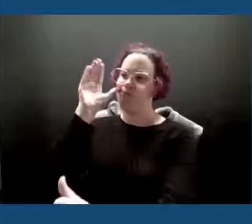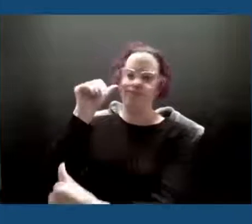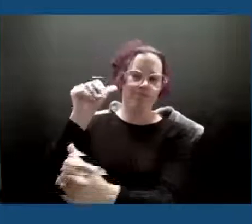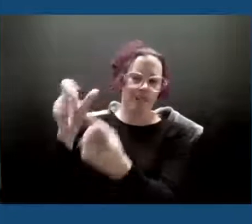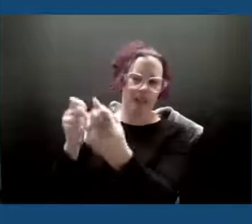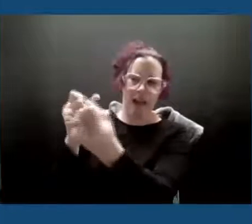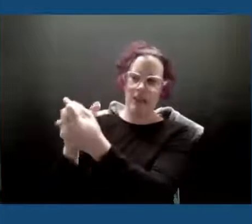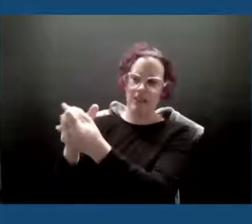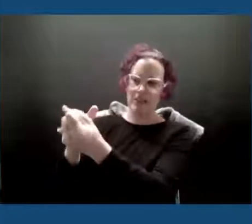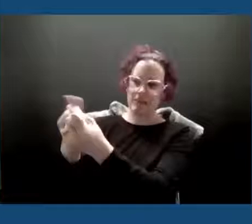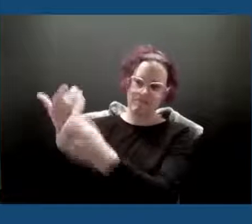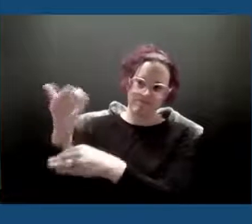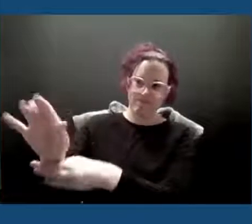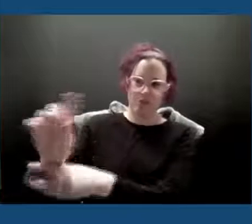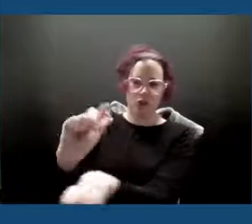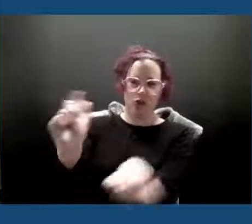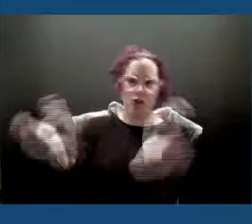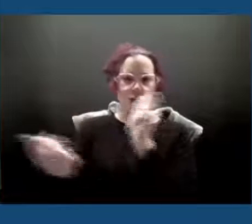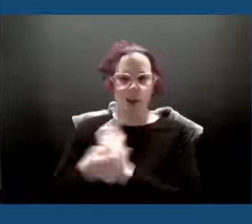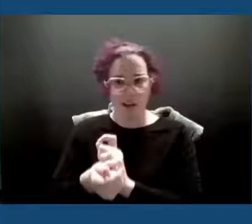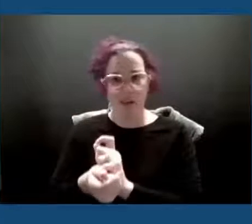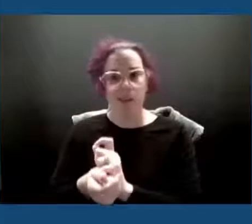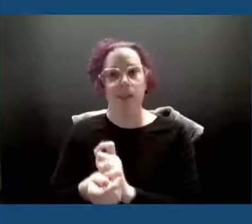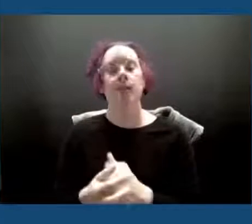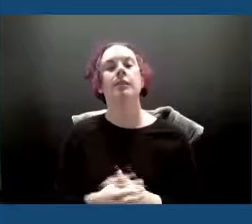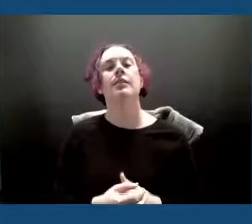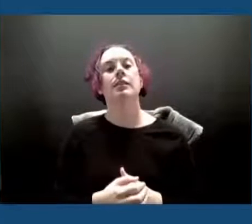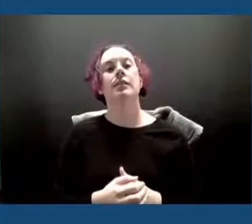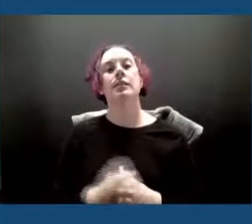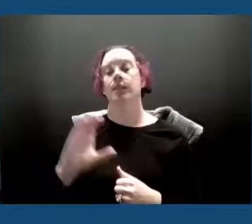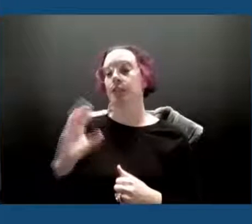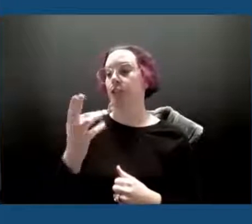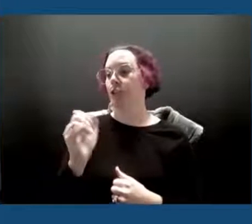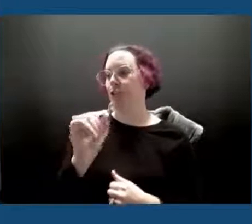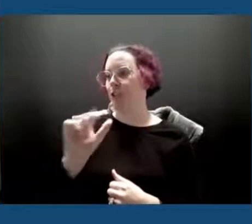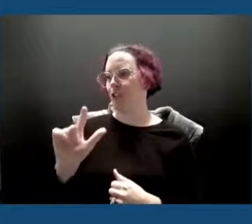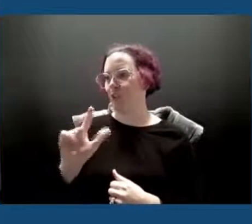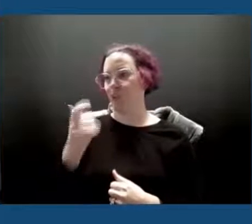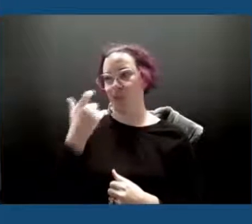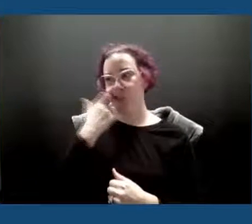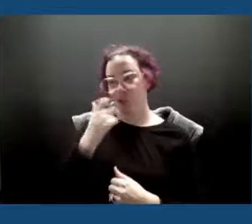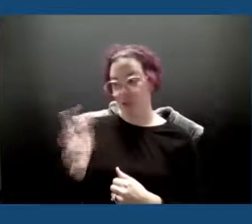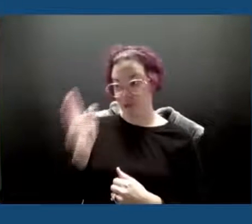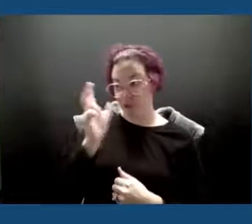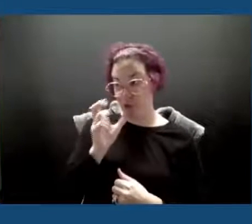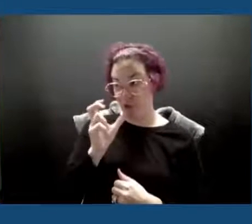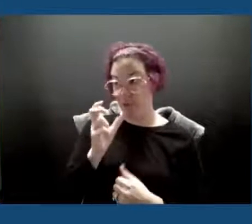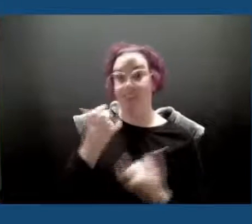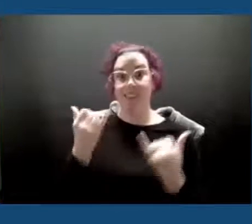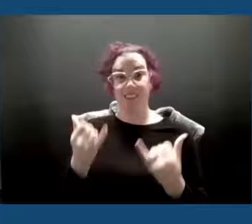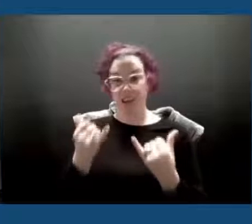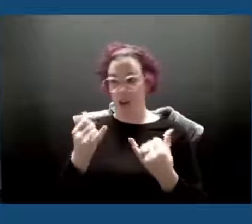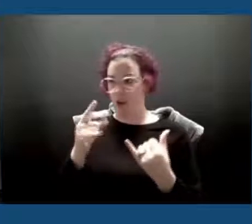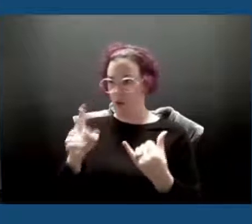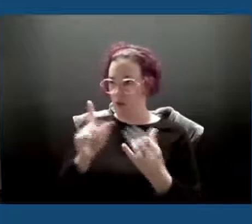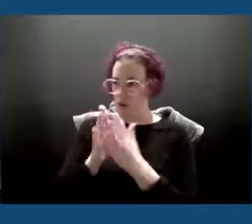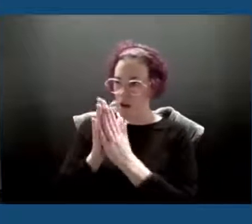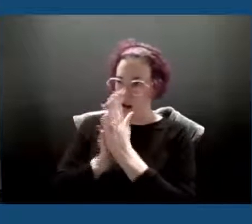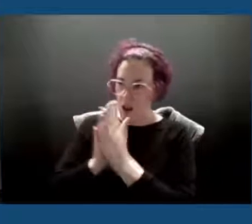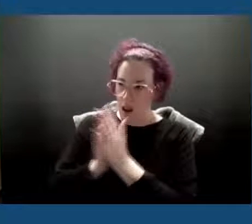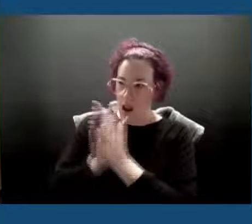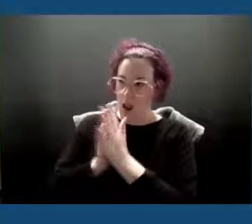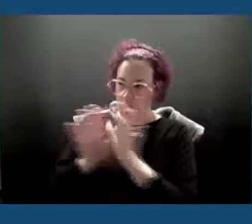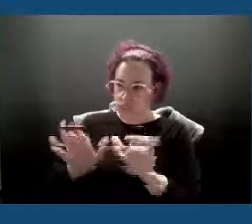change. Cheryl, as we've heard here today, you have been a driving force that has not only brought hope